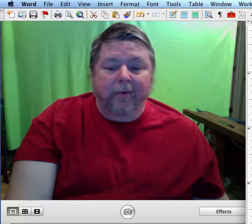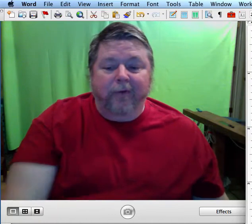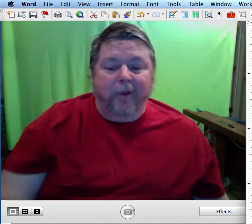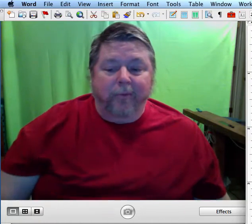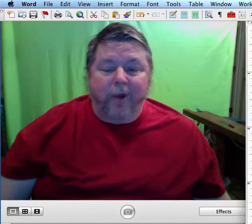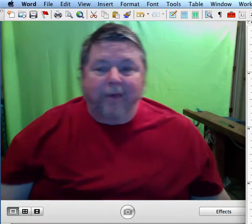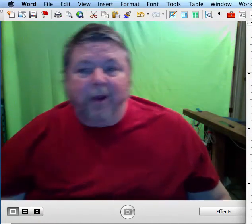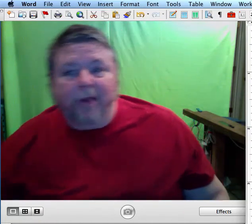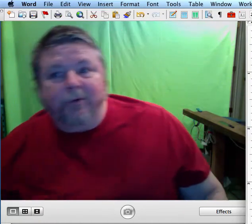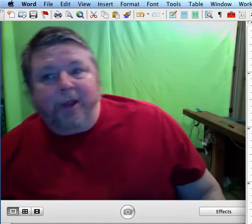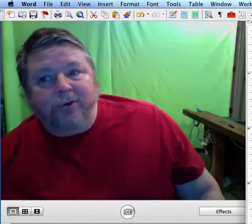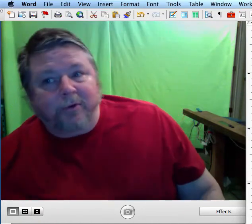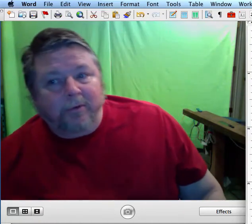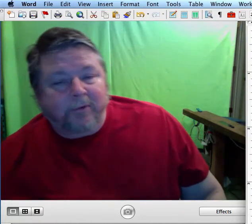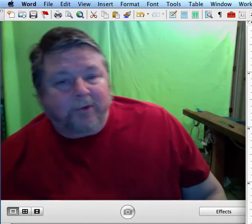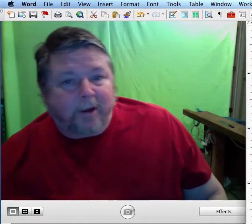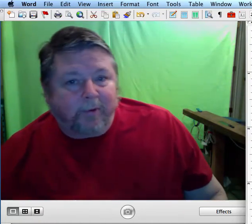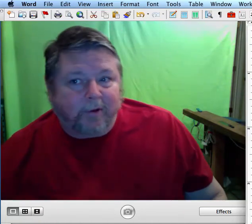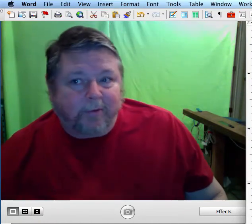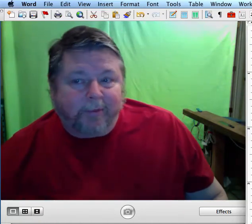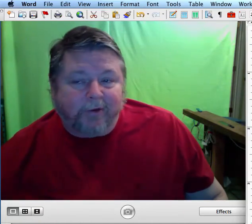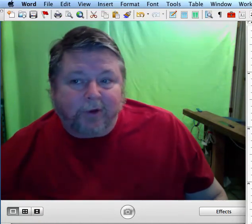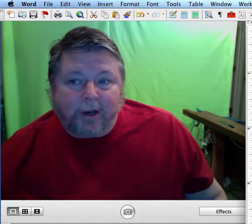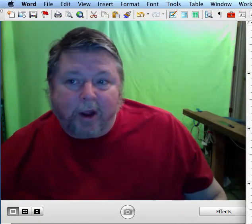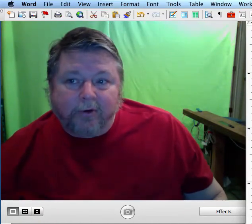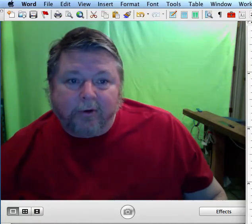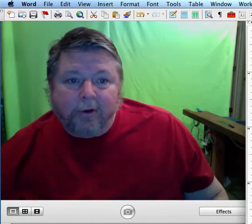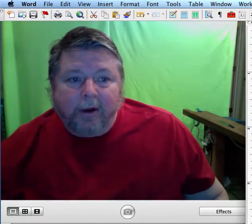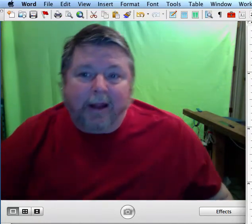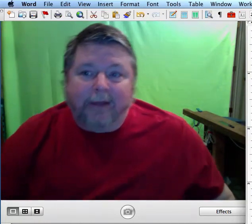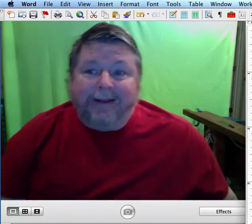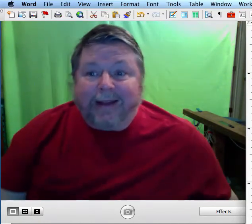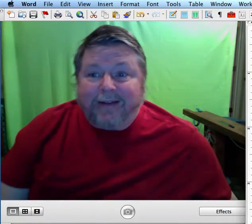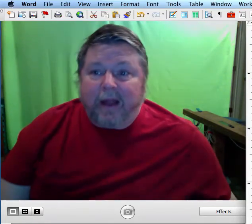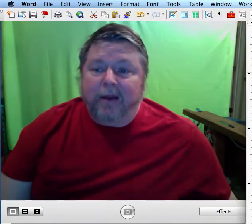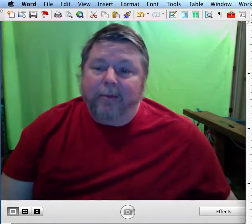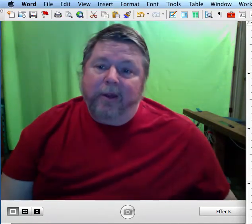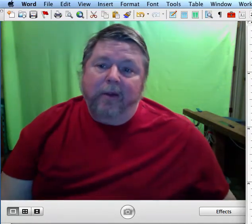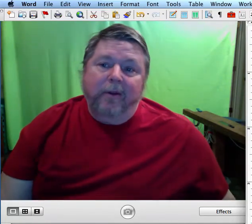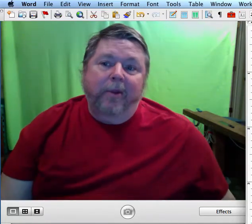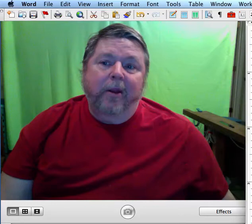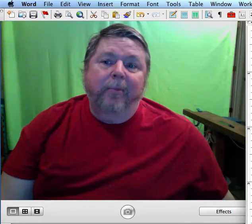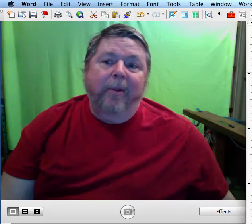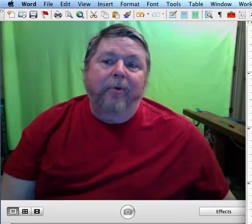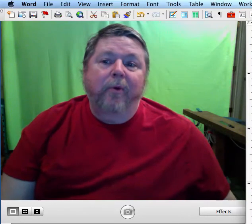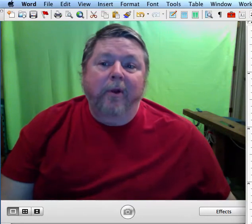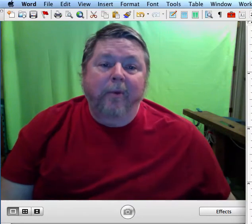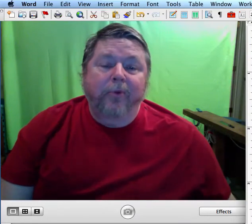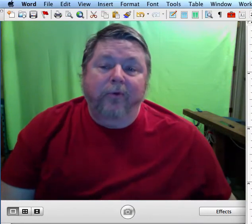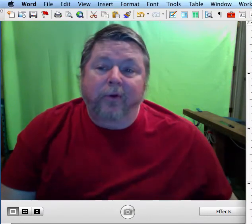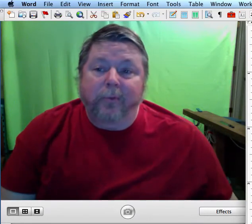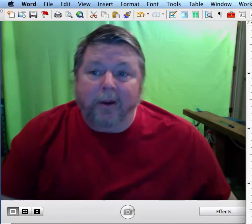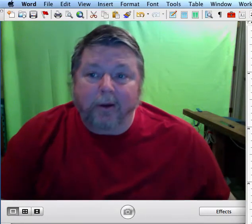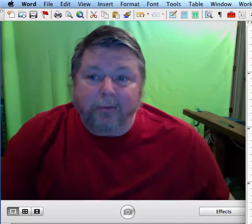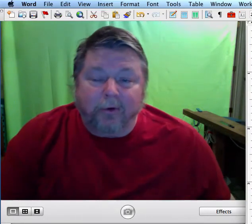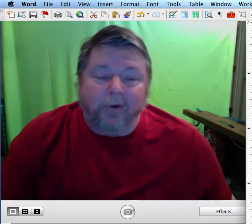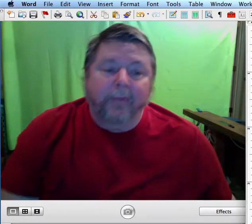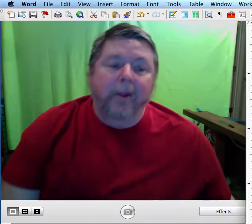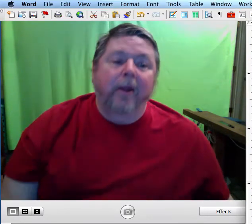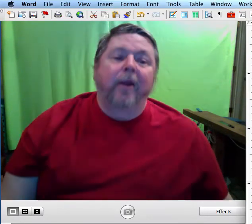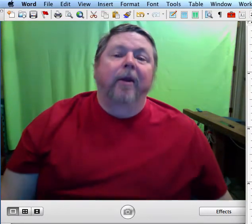If it's a private consultation, say it's a patient and a doctor, that's less likely to be something that people would approve you to be